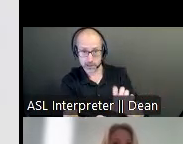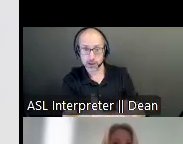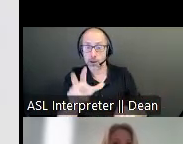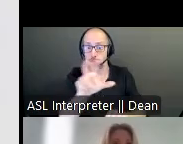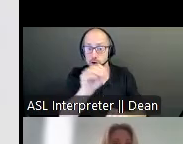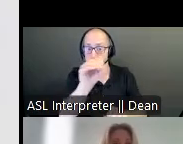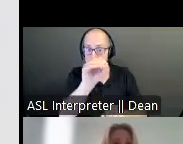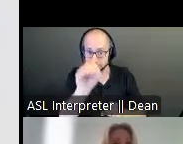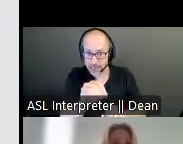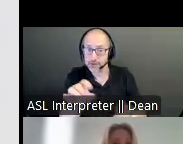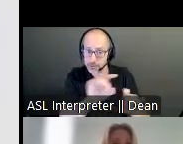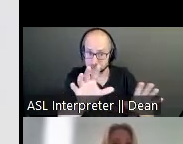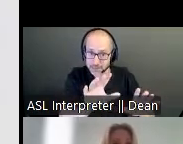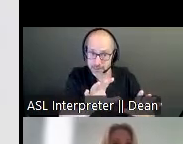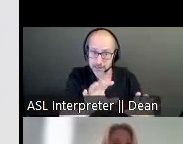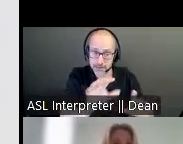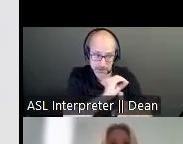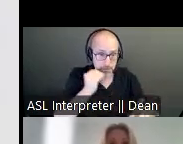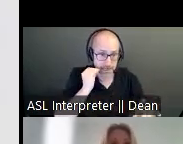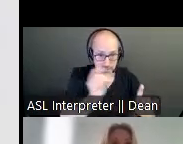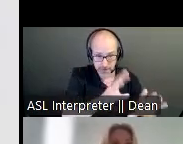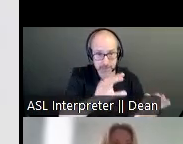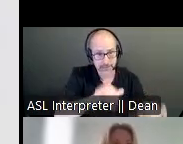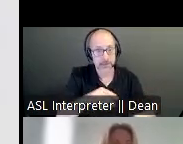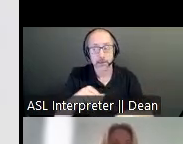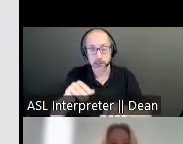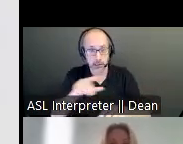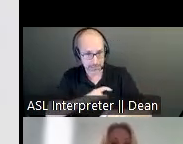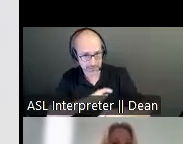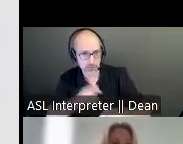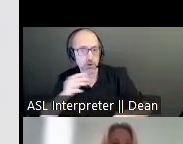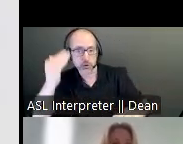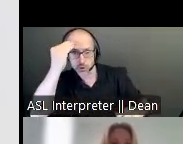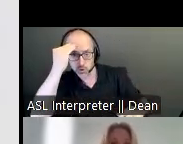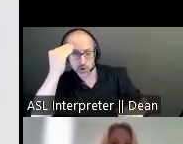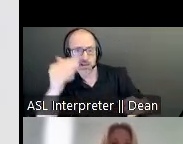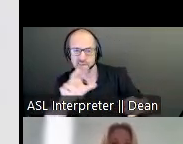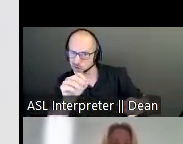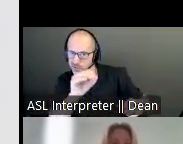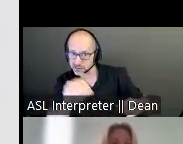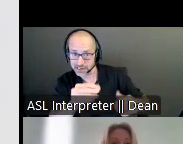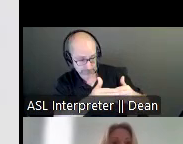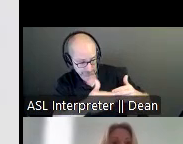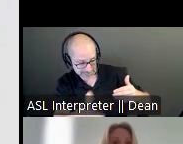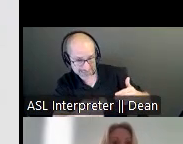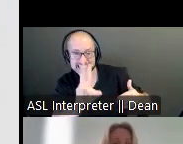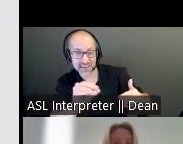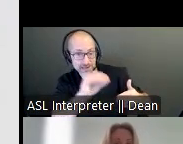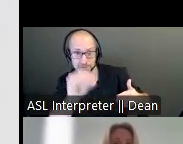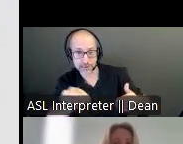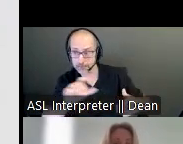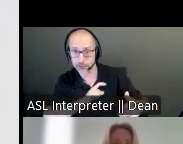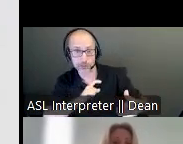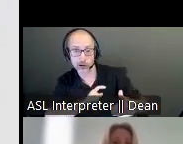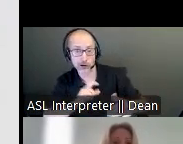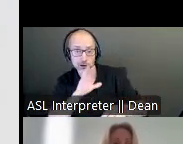enforcement attention. So the rest of the cases, law enforcement are not intervening. So the other